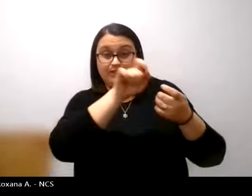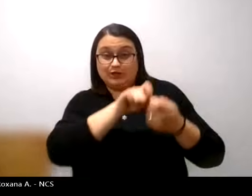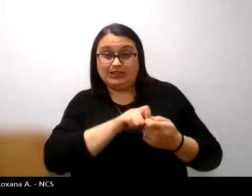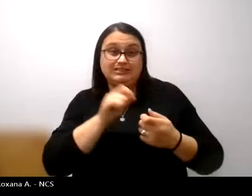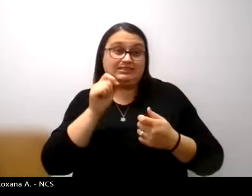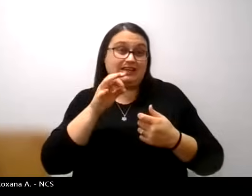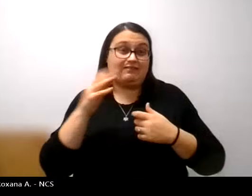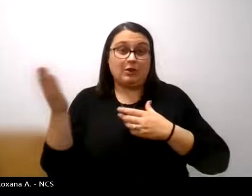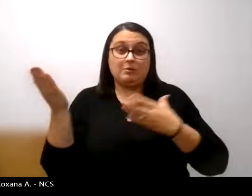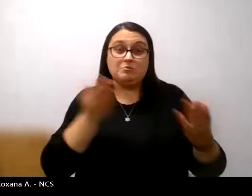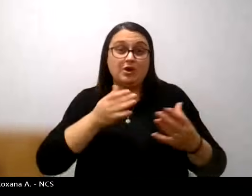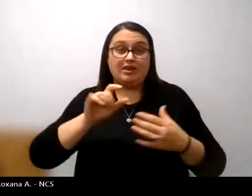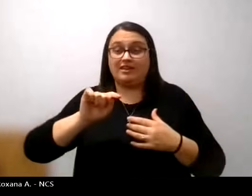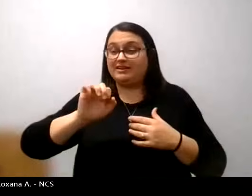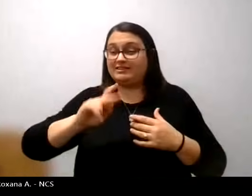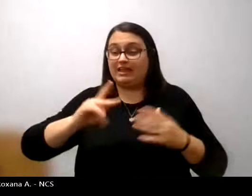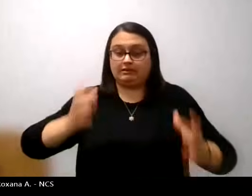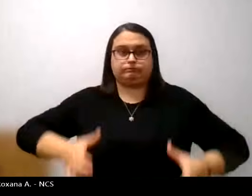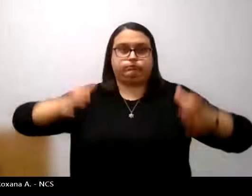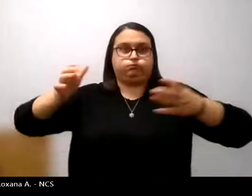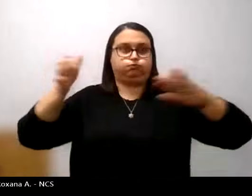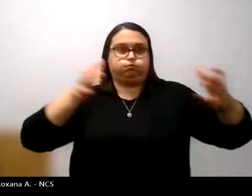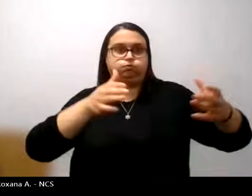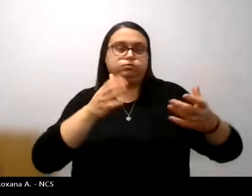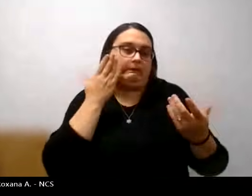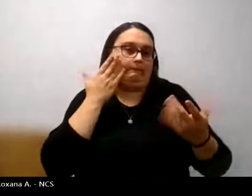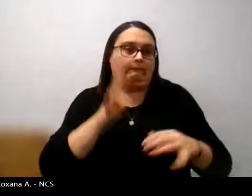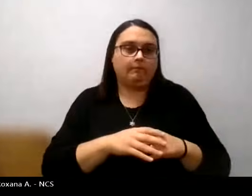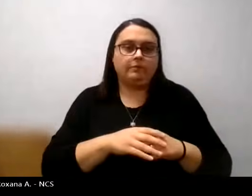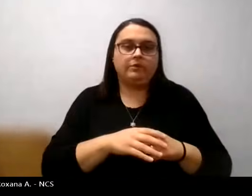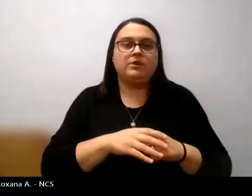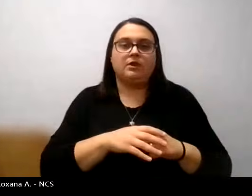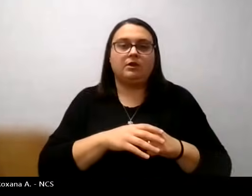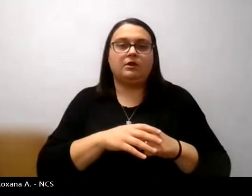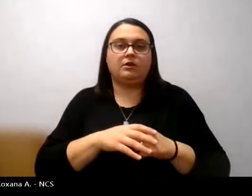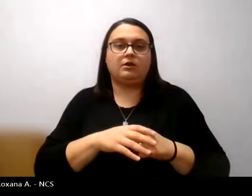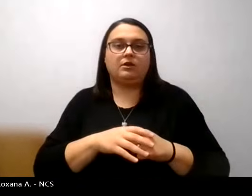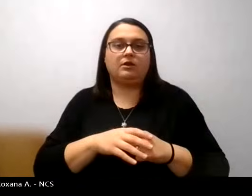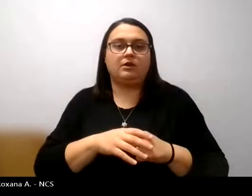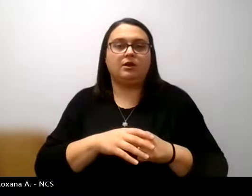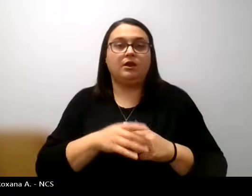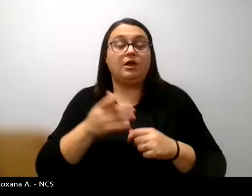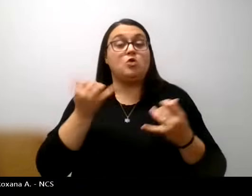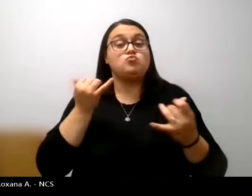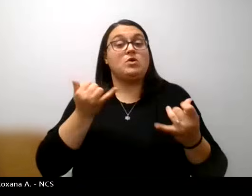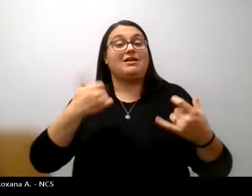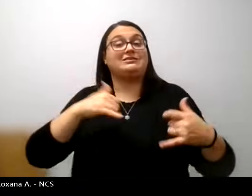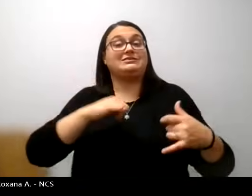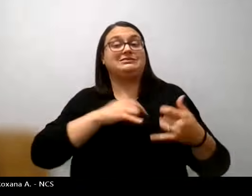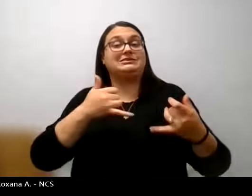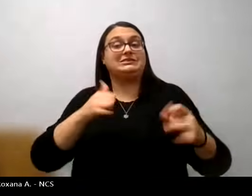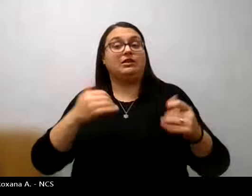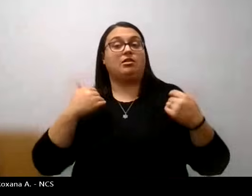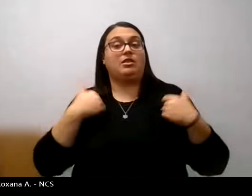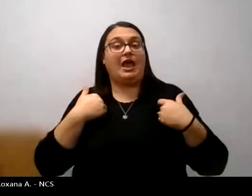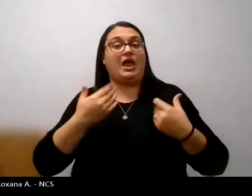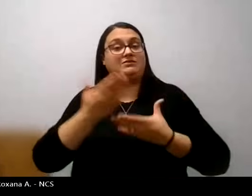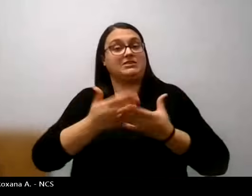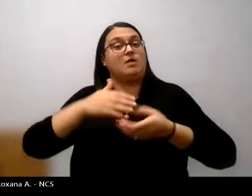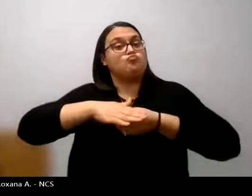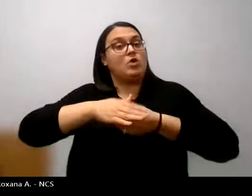on additional tanks or not. But right now, we still have, some degree of pressure